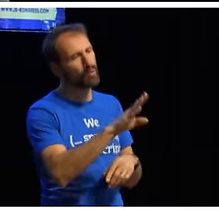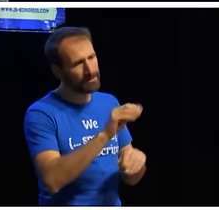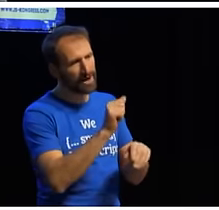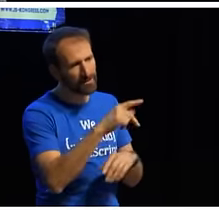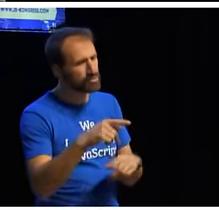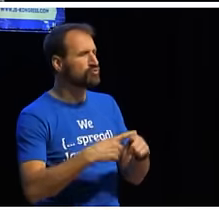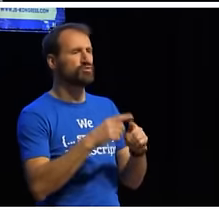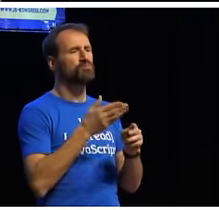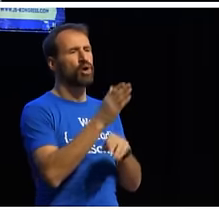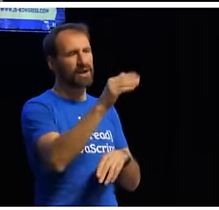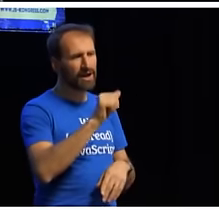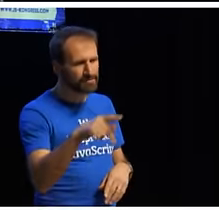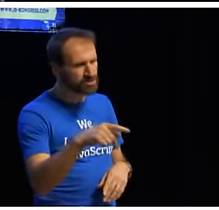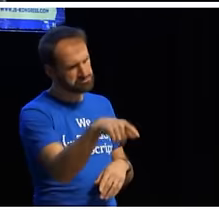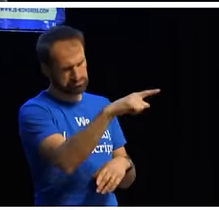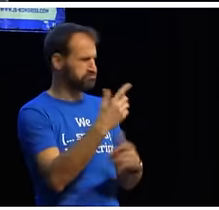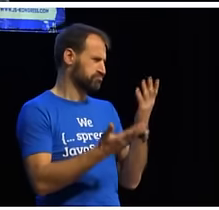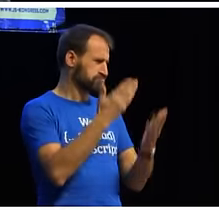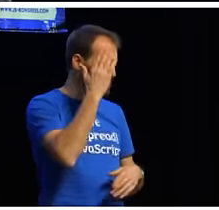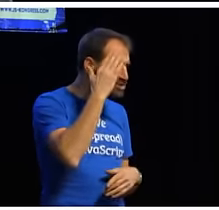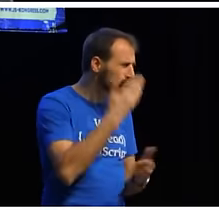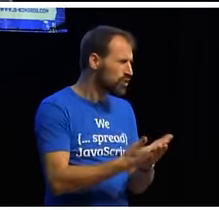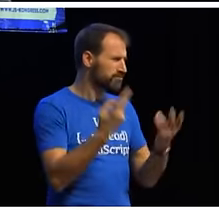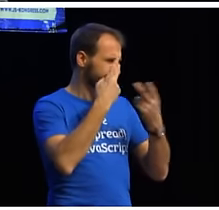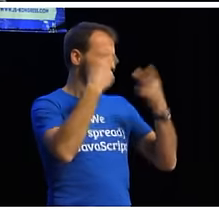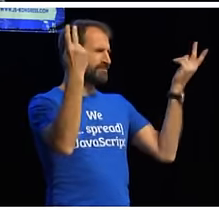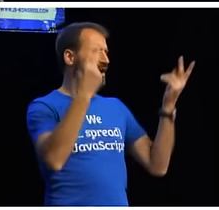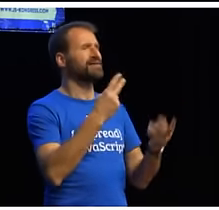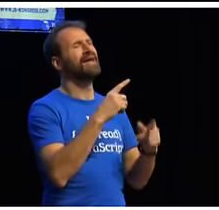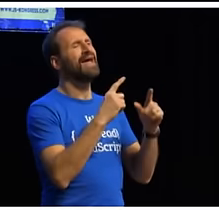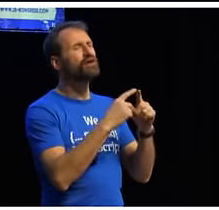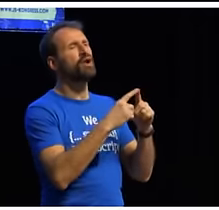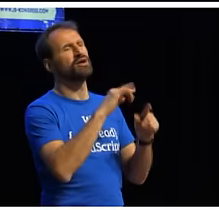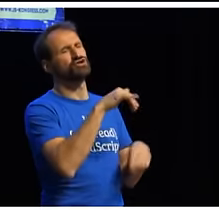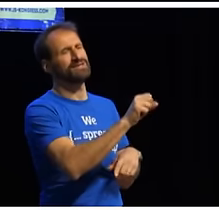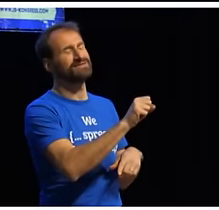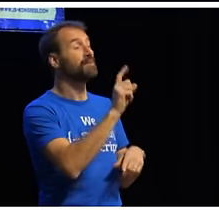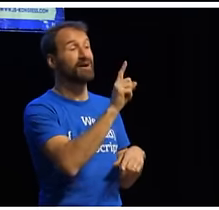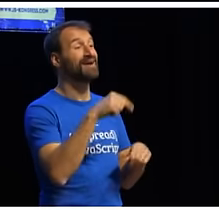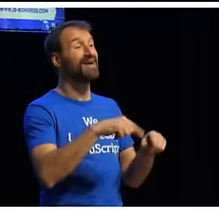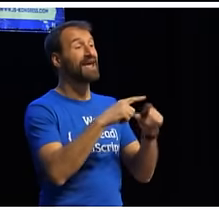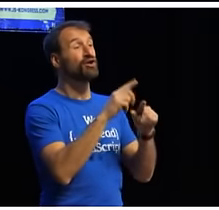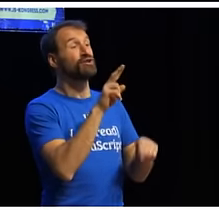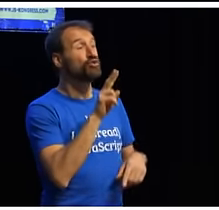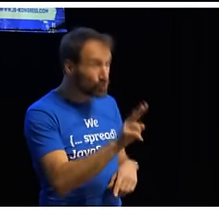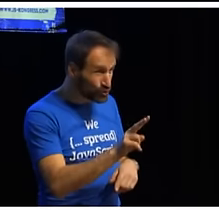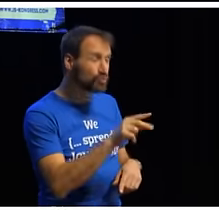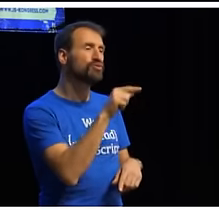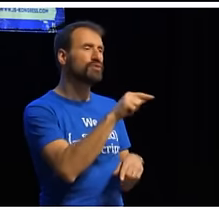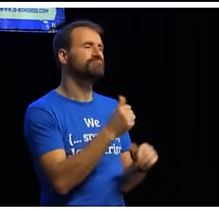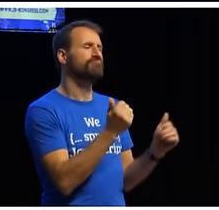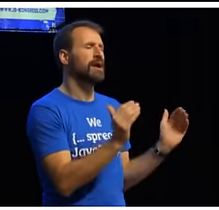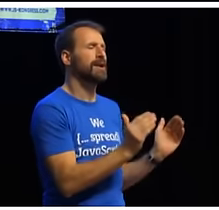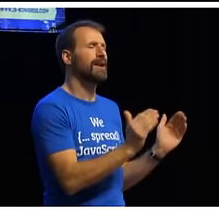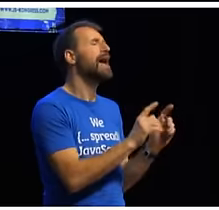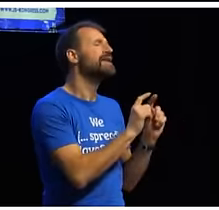may already know AngularJS, the popular framework. And Angular 2 is developed by a small company called